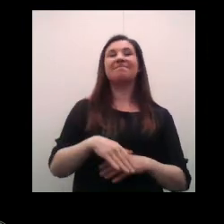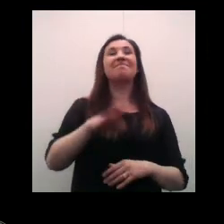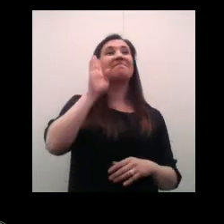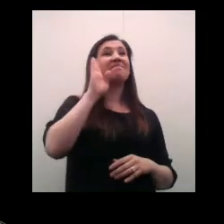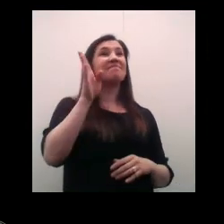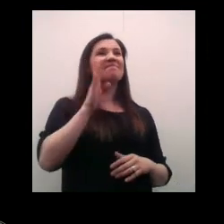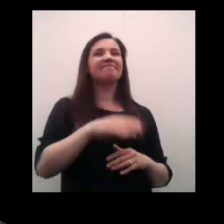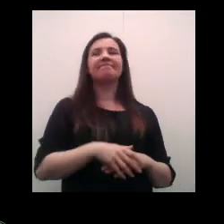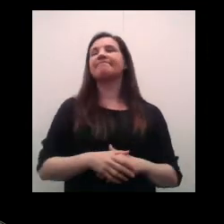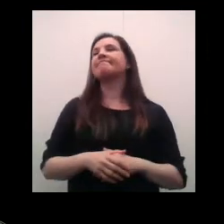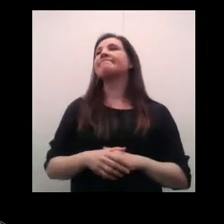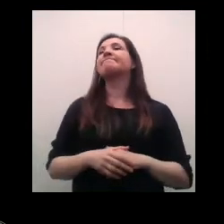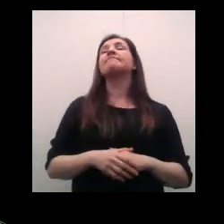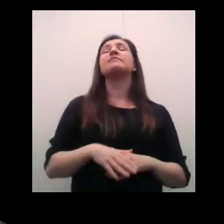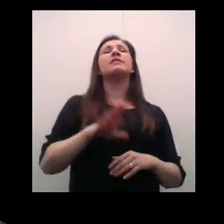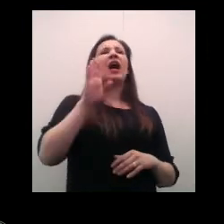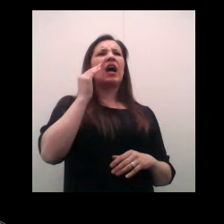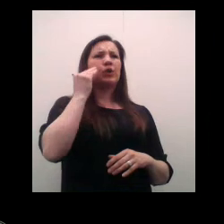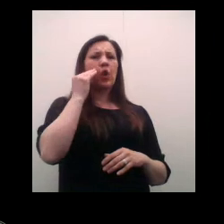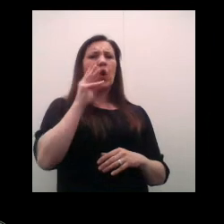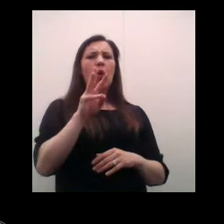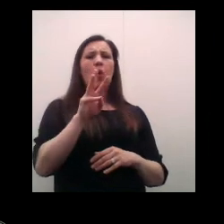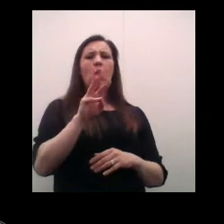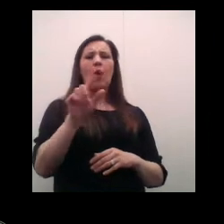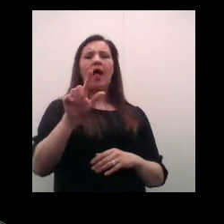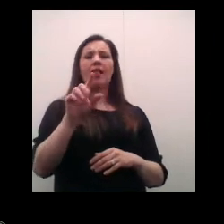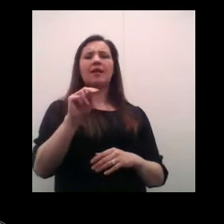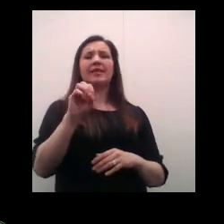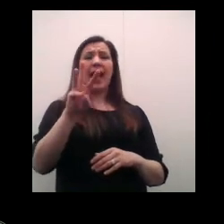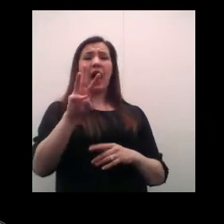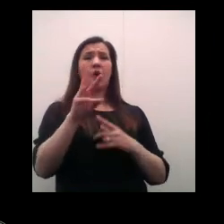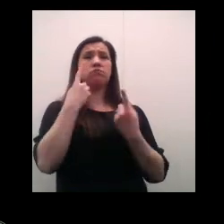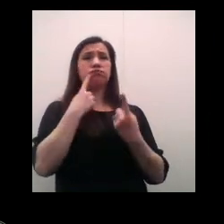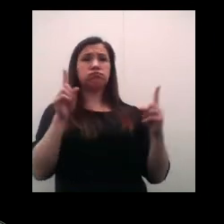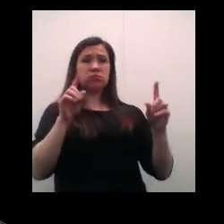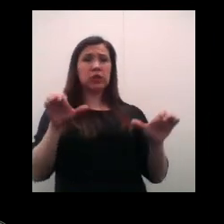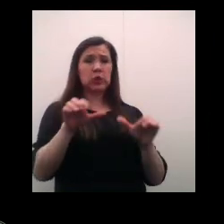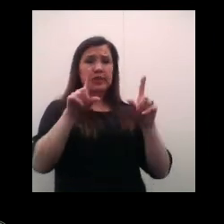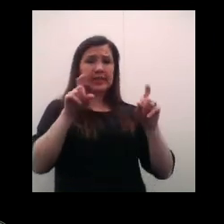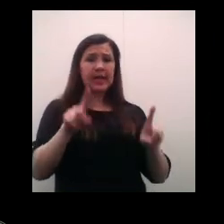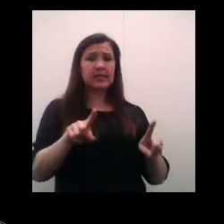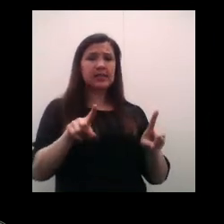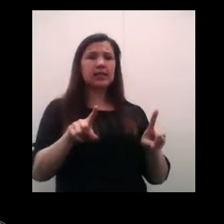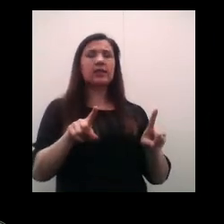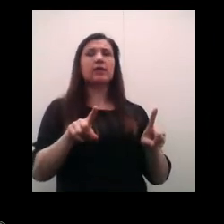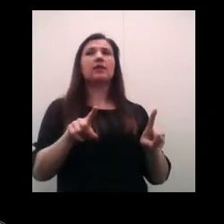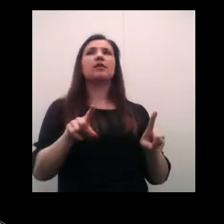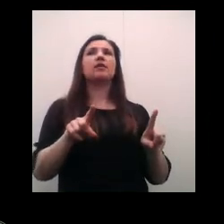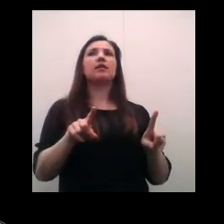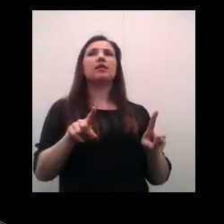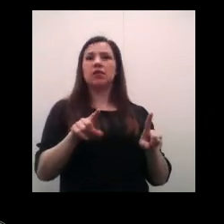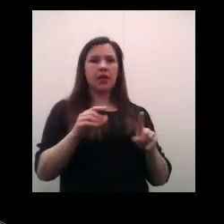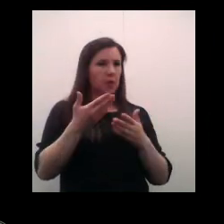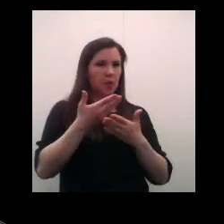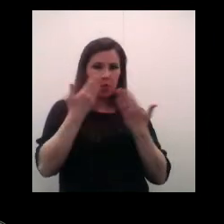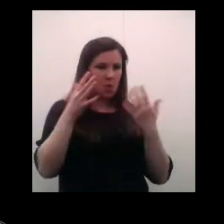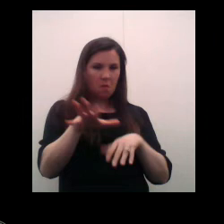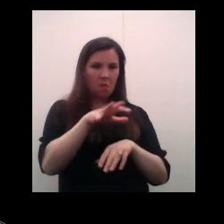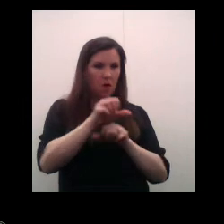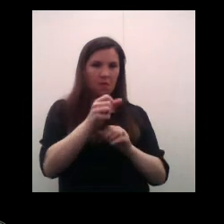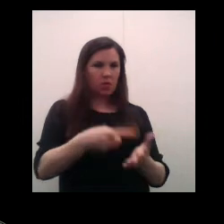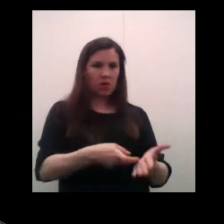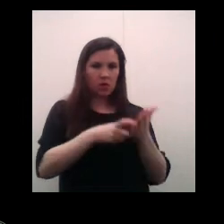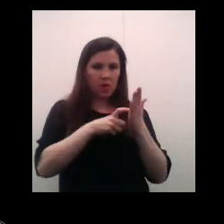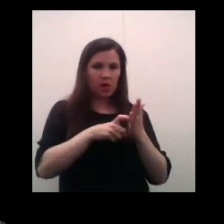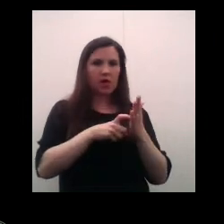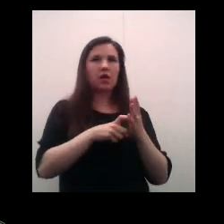Hi. I'm wondering, we know that WellNow has announced that they are doing testing. No, you don't need to have an appointment. They're